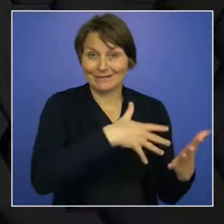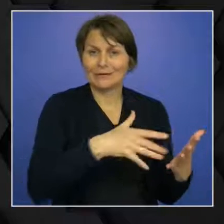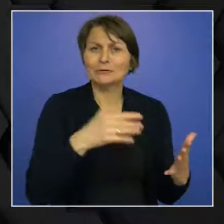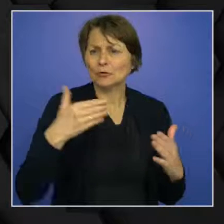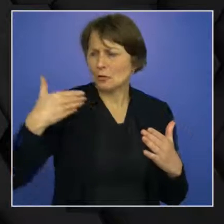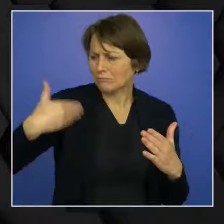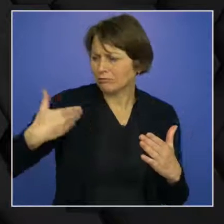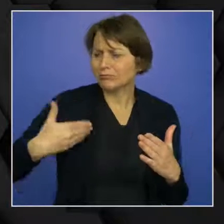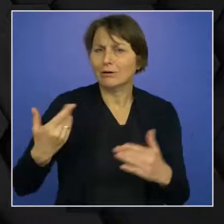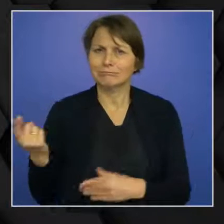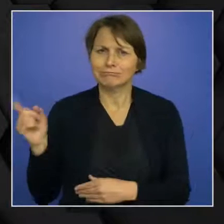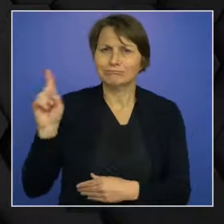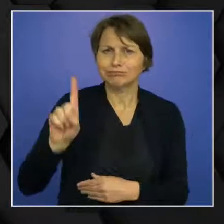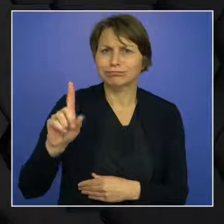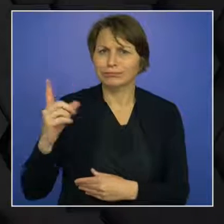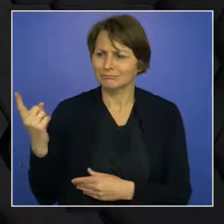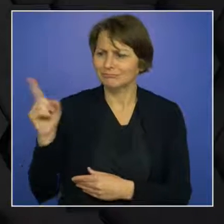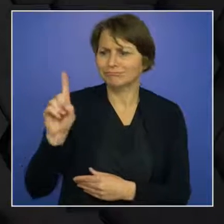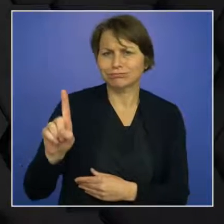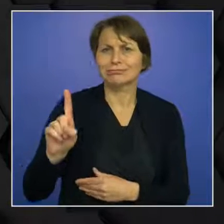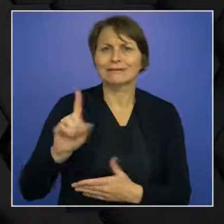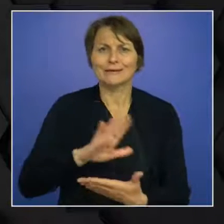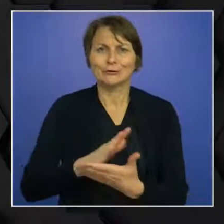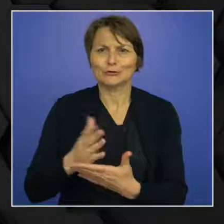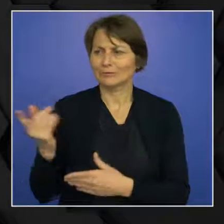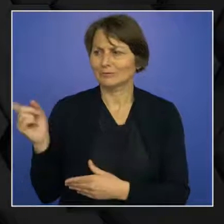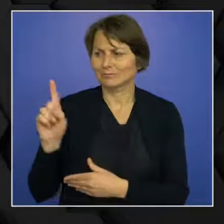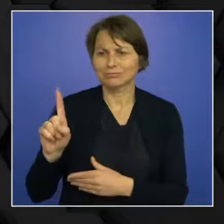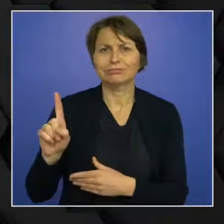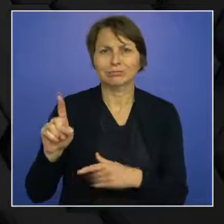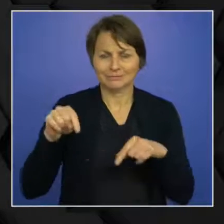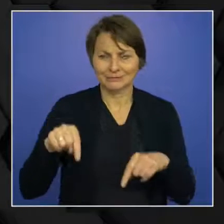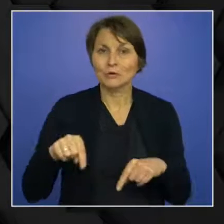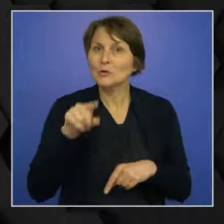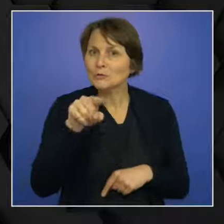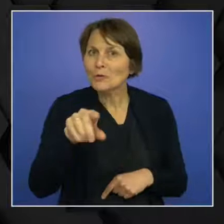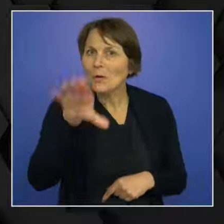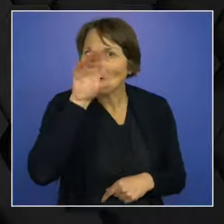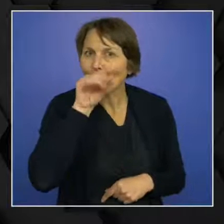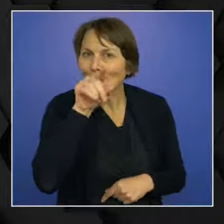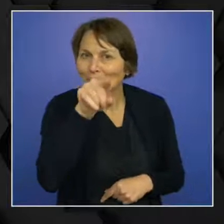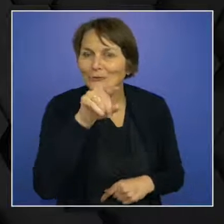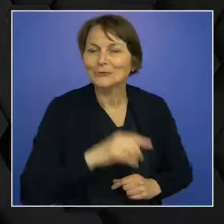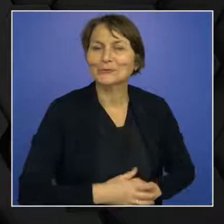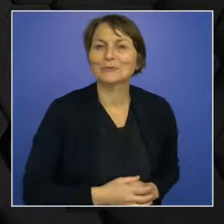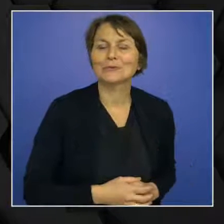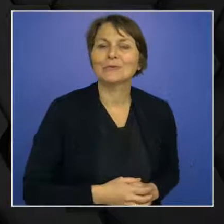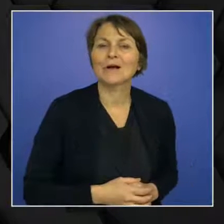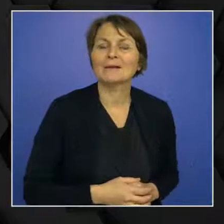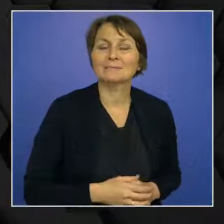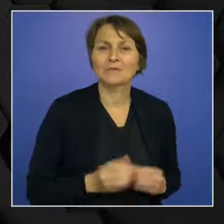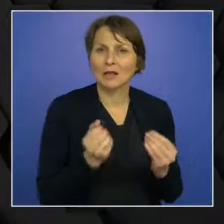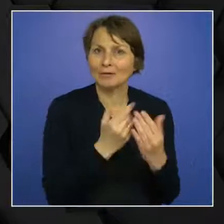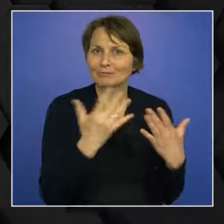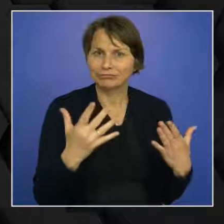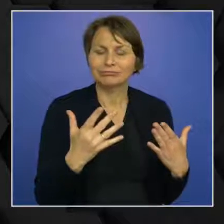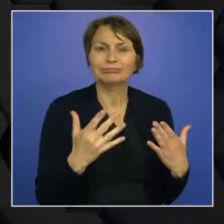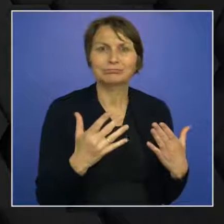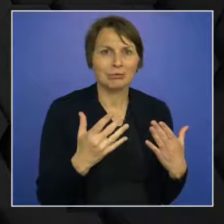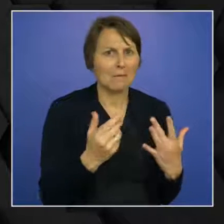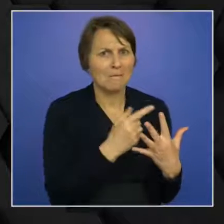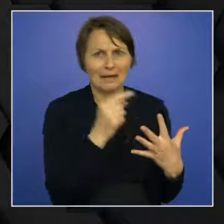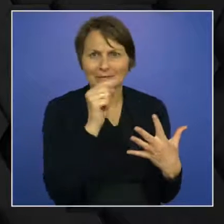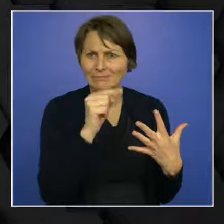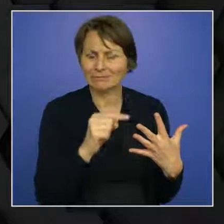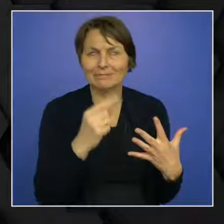to events all year. And that is a thing I've learned from you is there's a lot of intricacies there. But